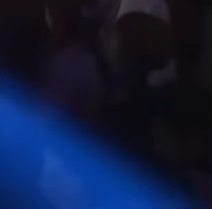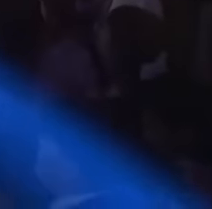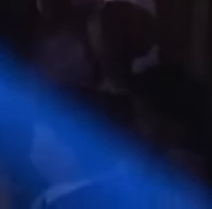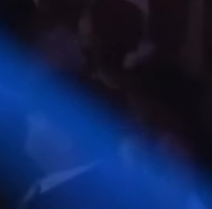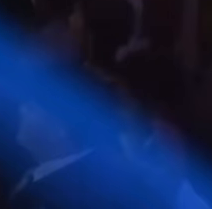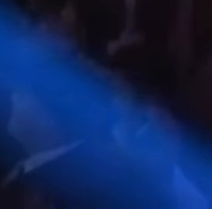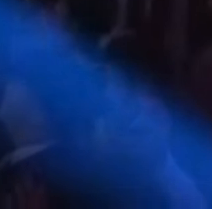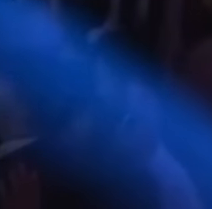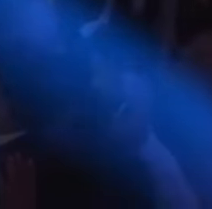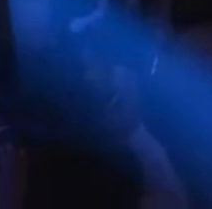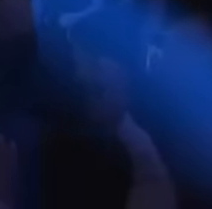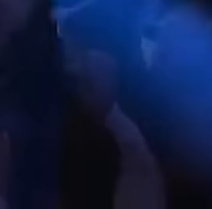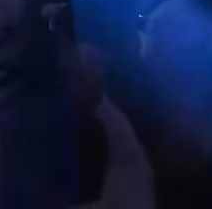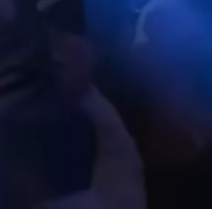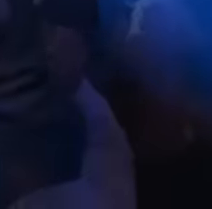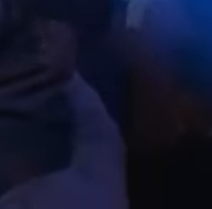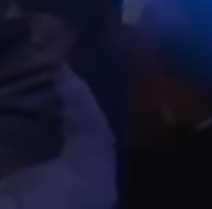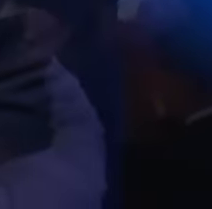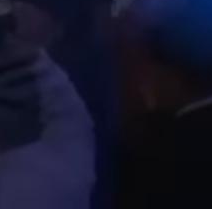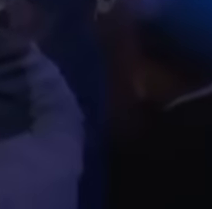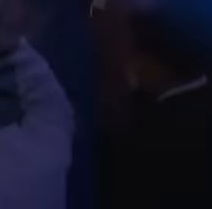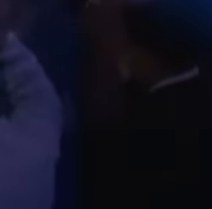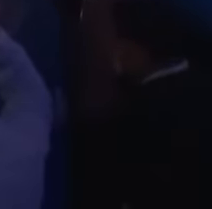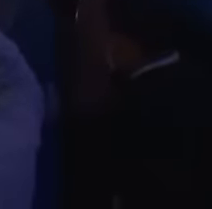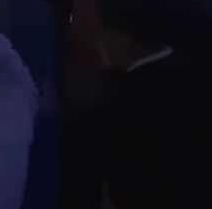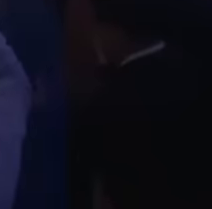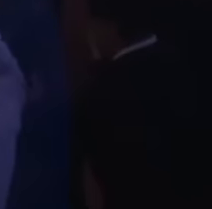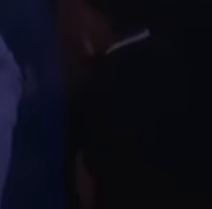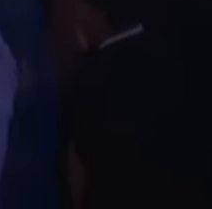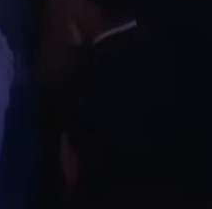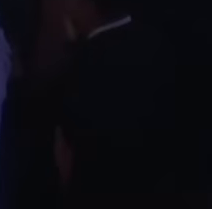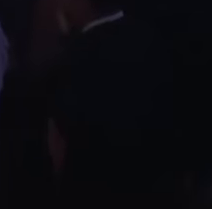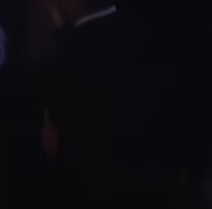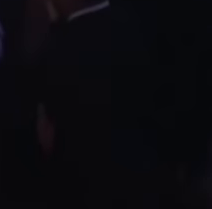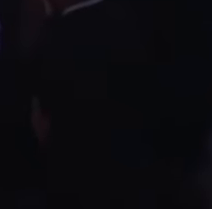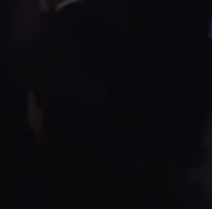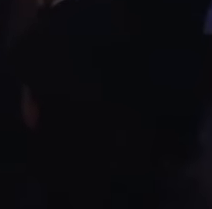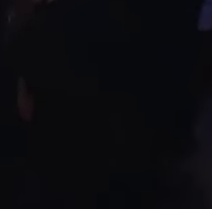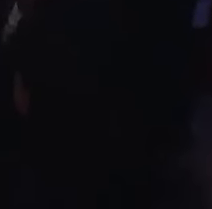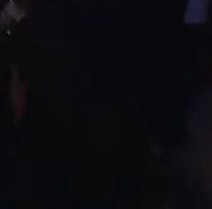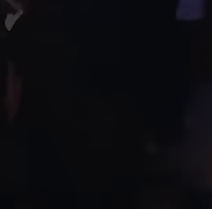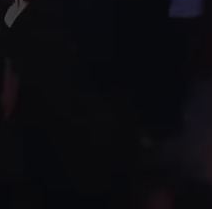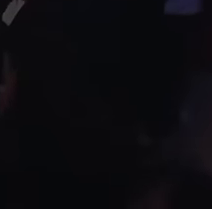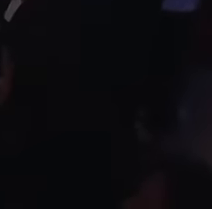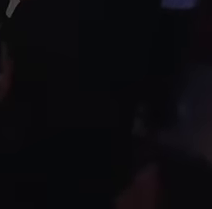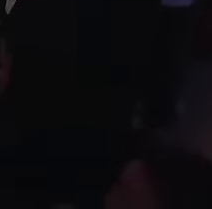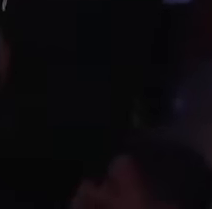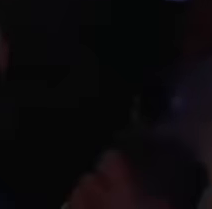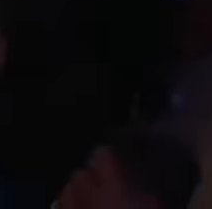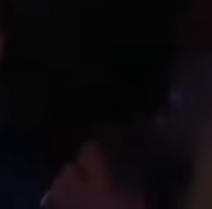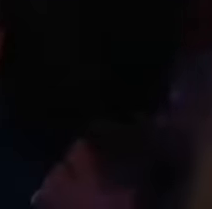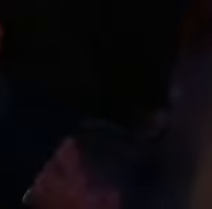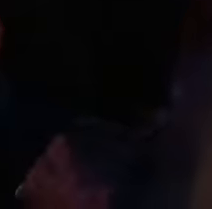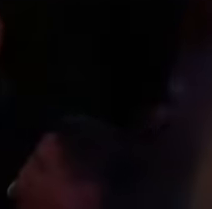Come on, hallelujah. Do you have a reason to be thankful?